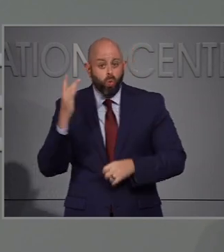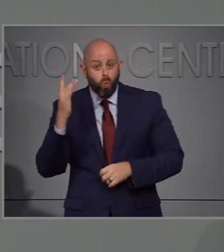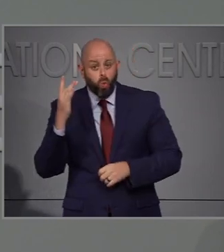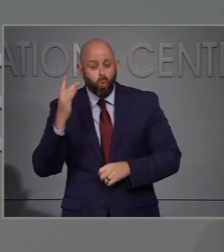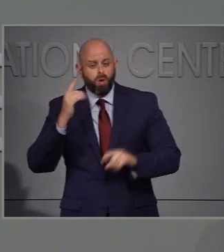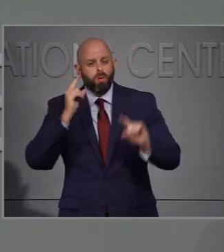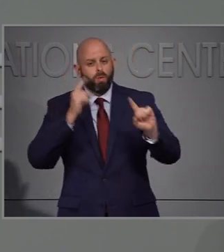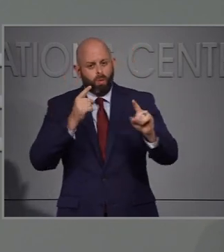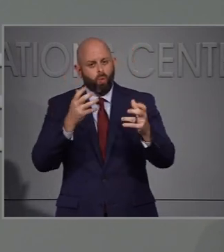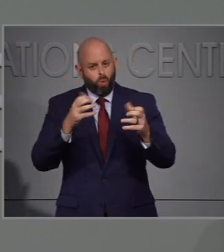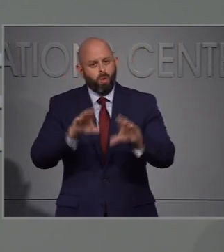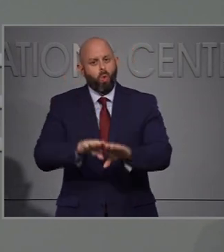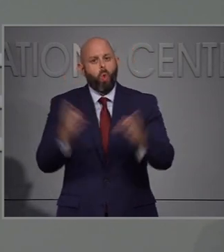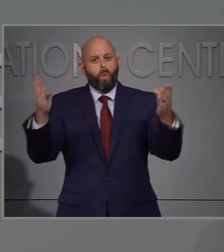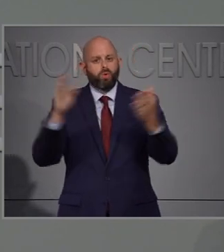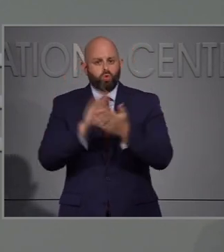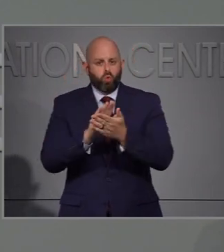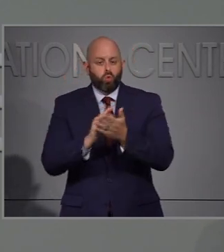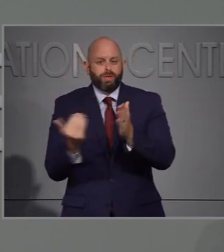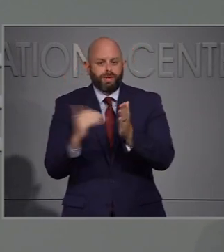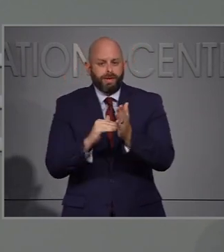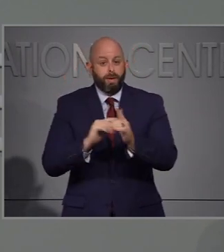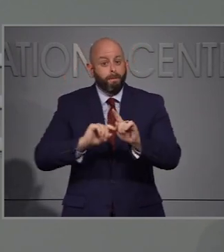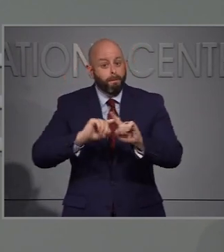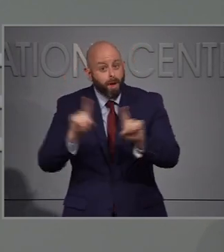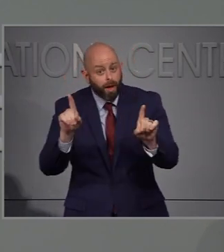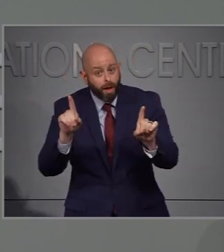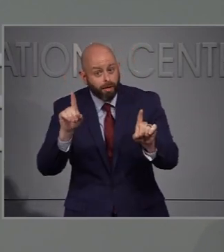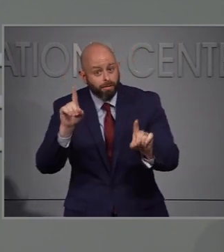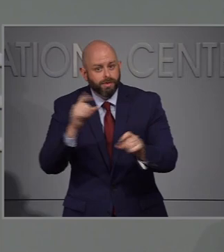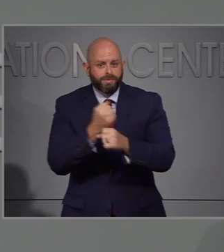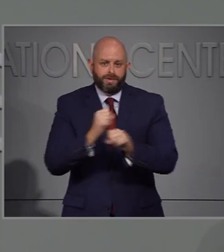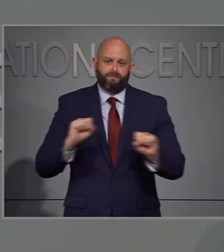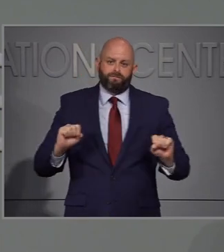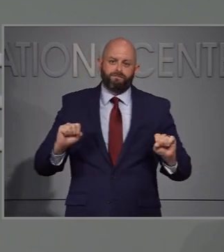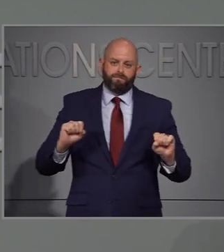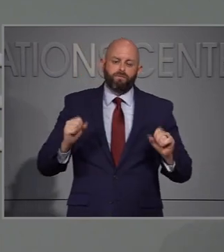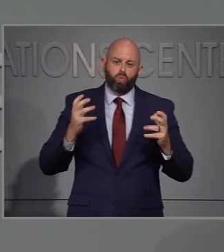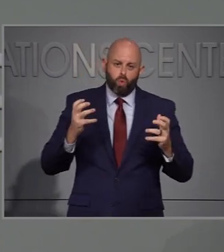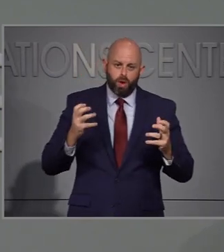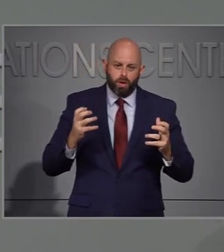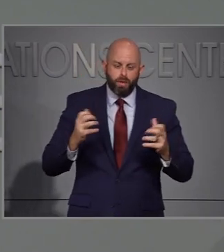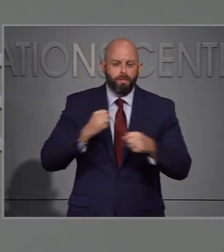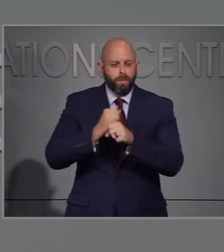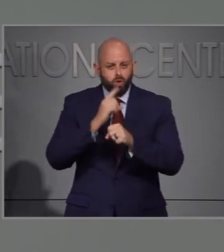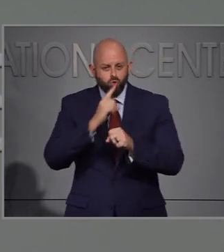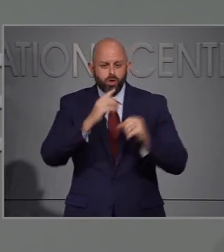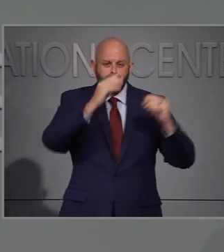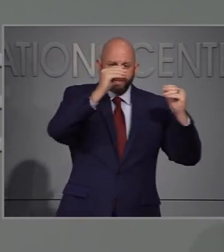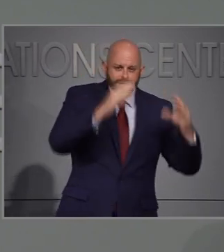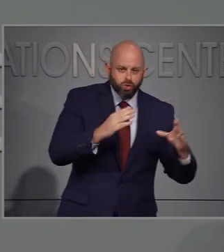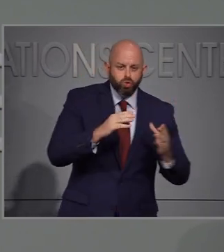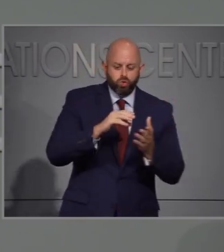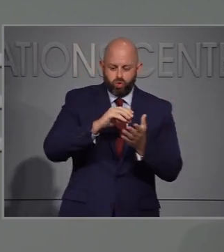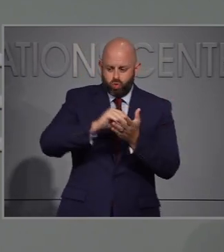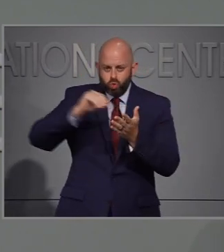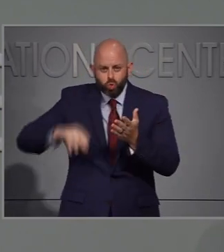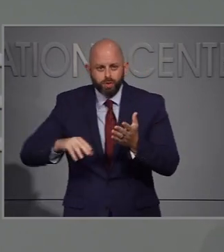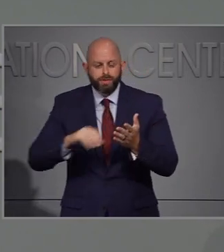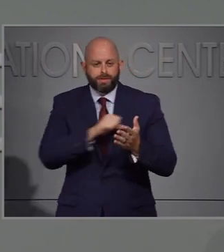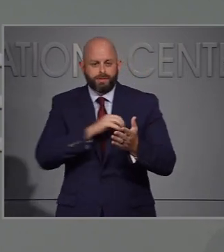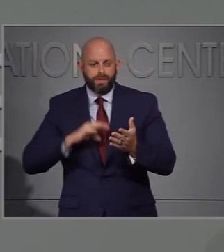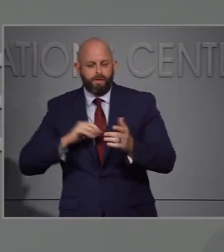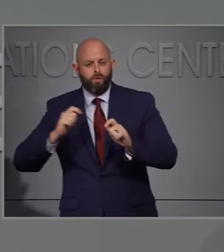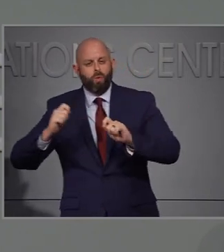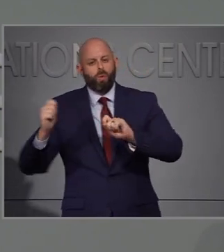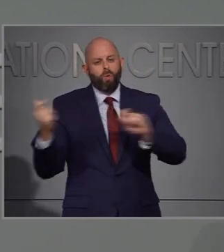reopen our school buildings safely for our students, teachers, and staff. Today, we take another critical